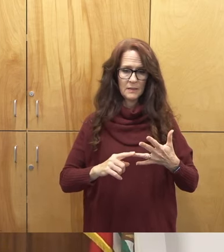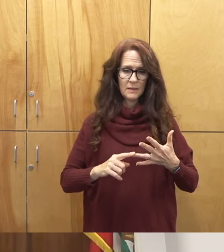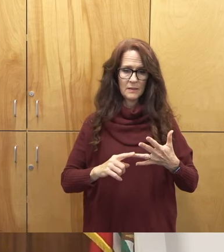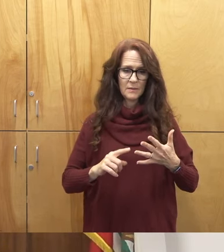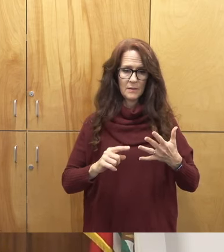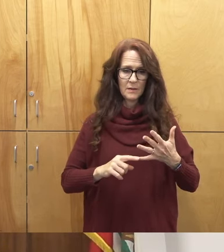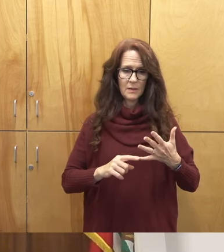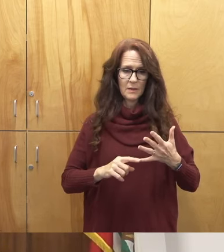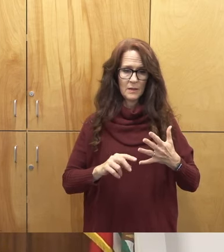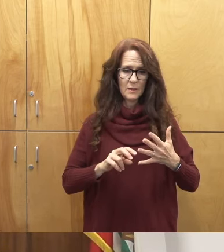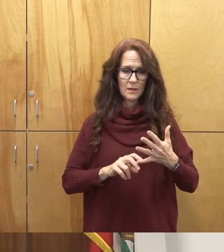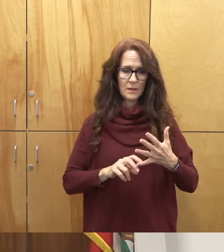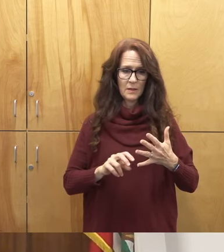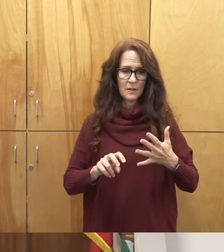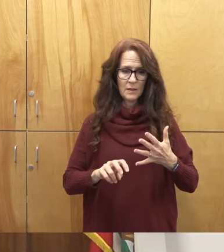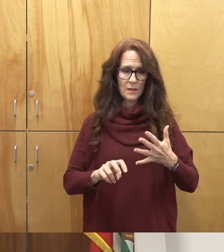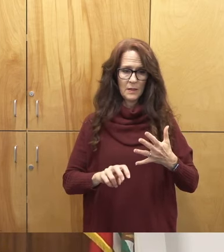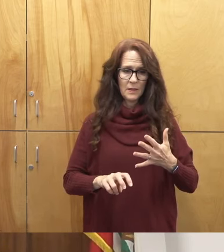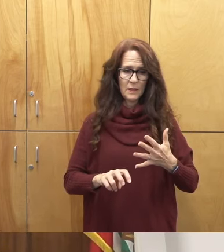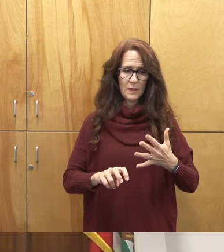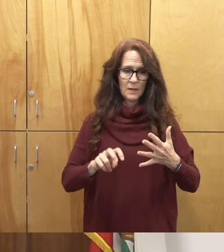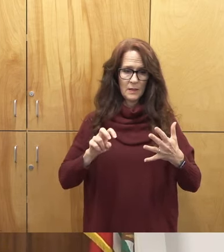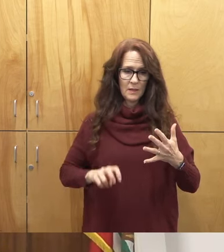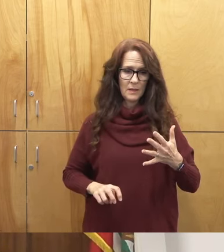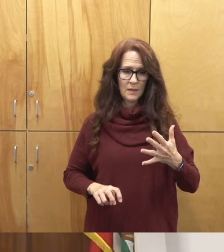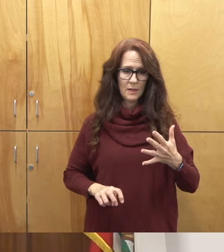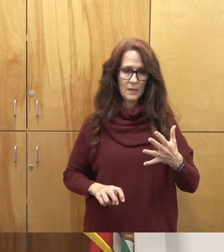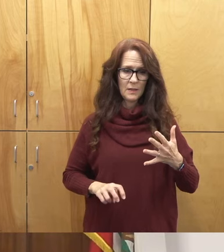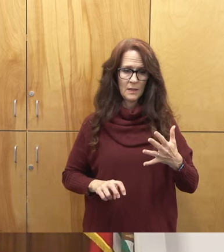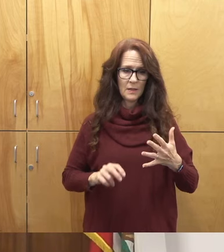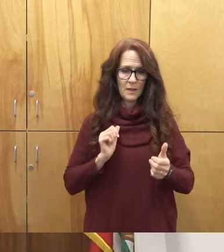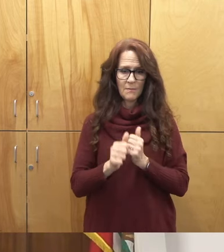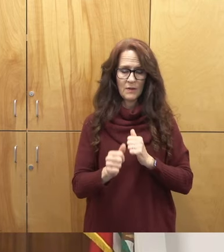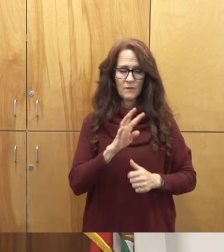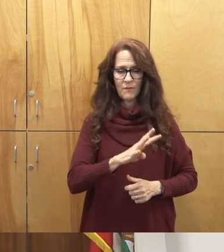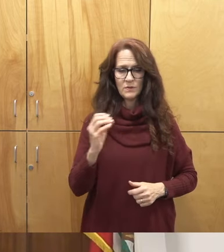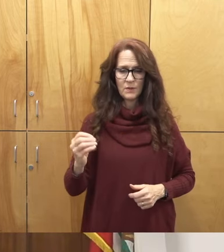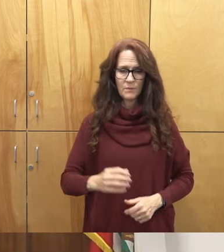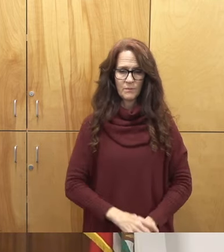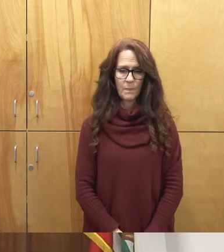And Mr. Miller? Member Miller, you abstain? That passes 4-0.